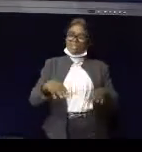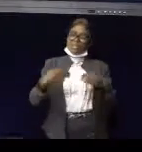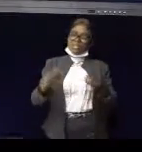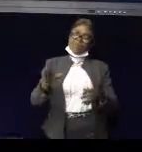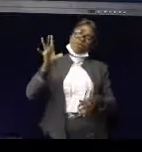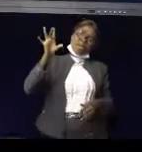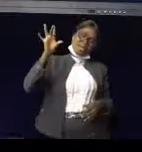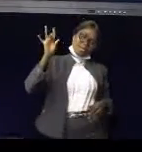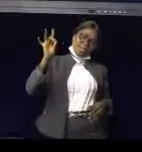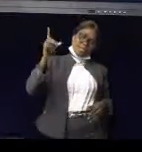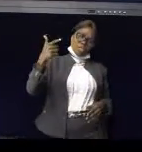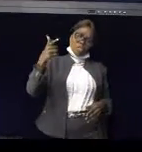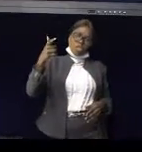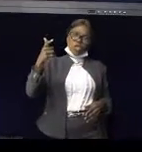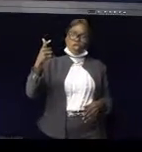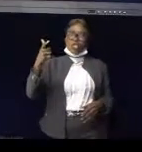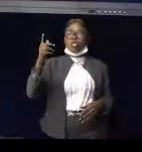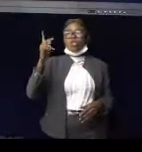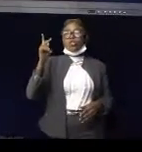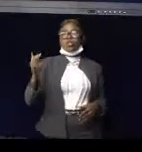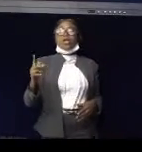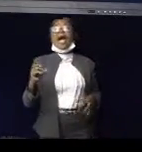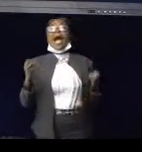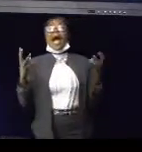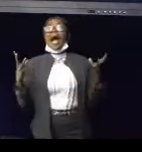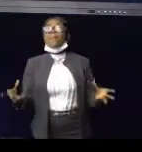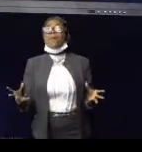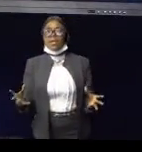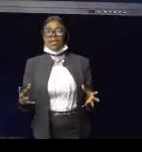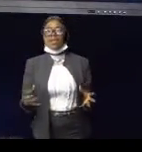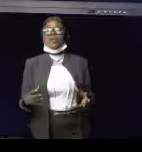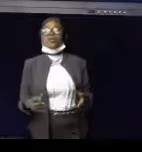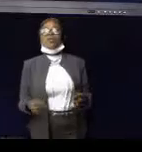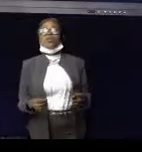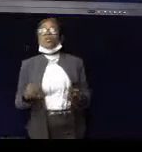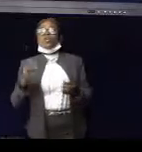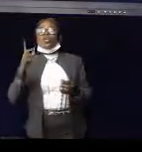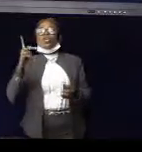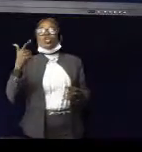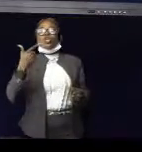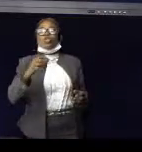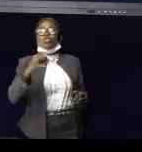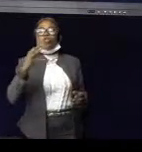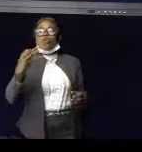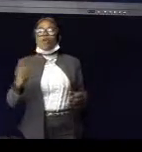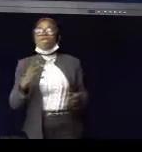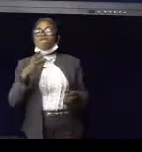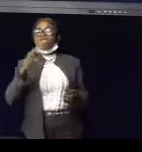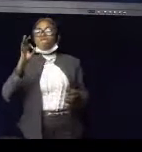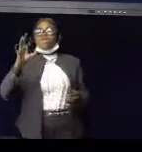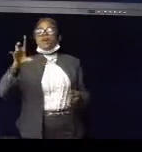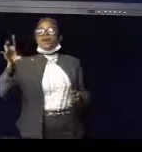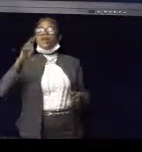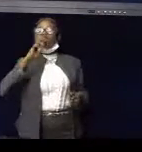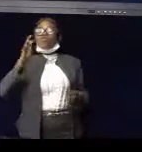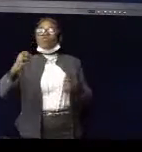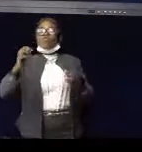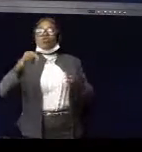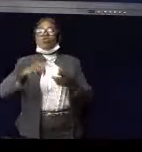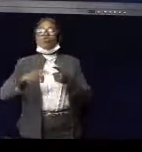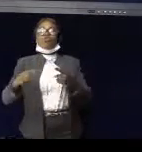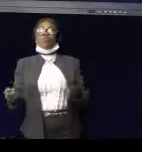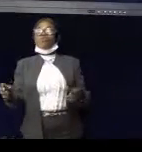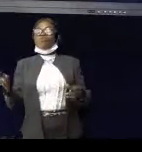then it gives you 8 kilograms of sugar. So how many kilograms of flour are you supposed to use? So let's check out how that is